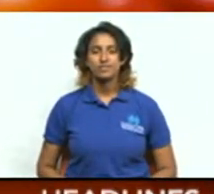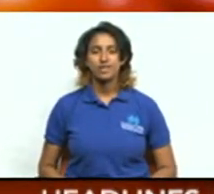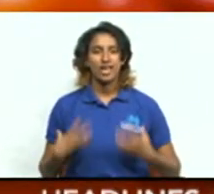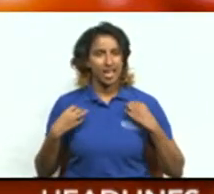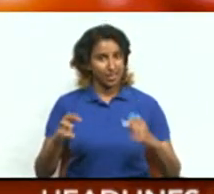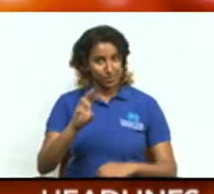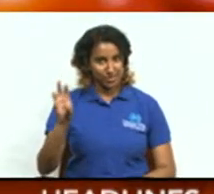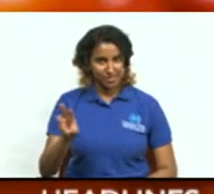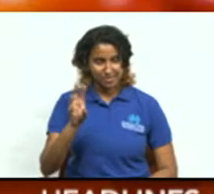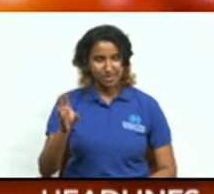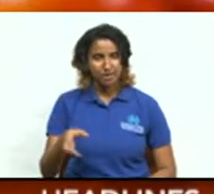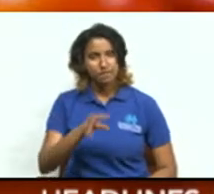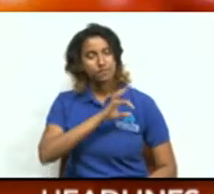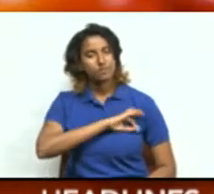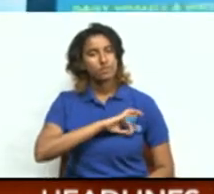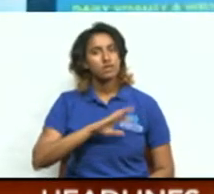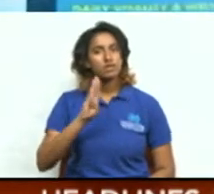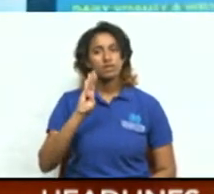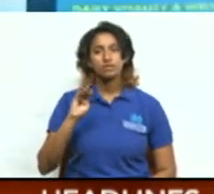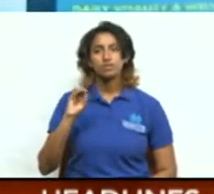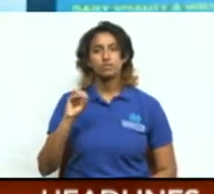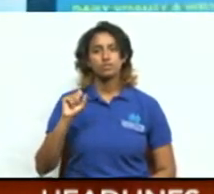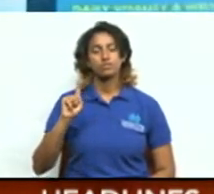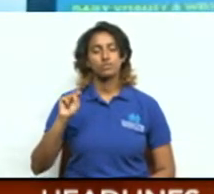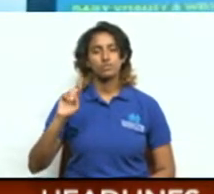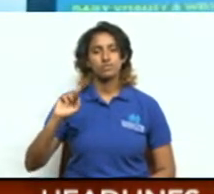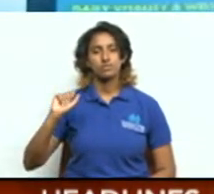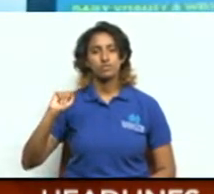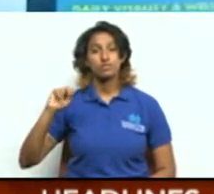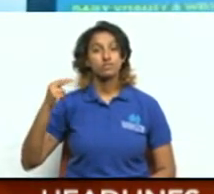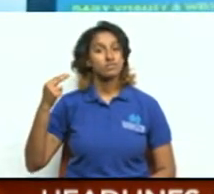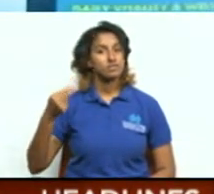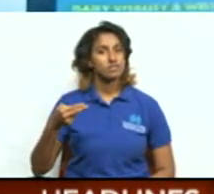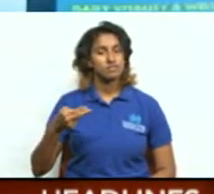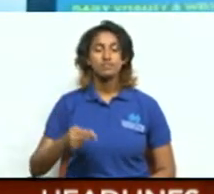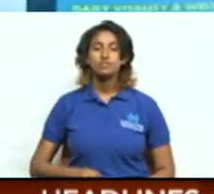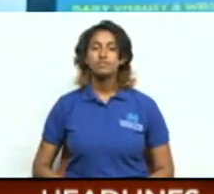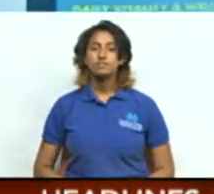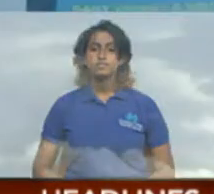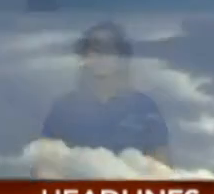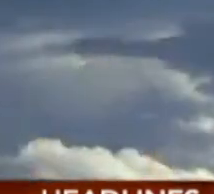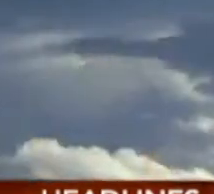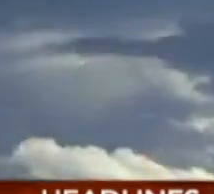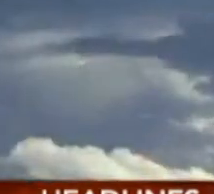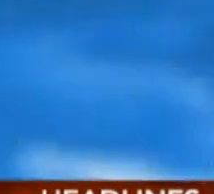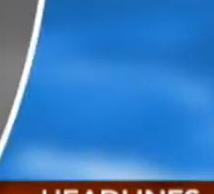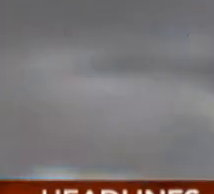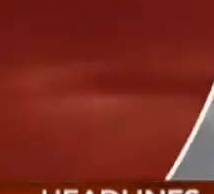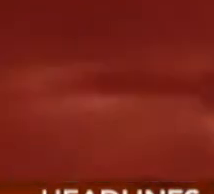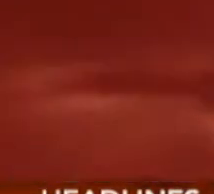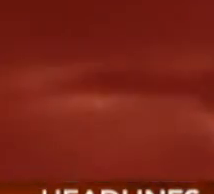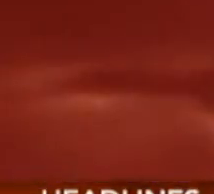Wellness Wednesday, brought to you by BioStrand. Get what you need naturally.